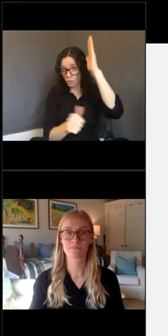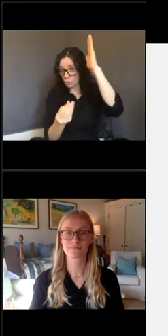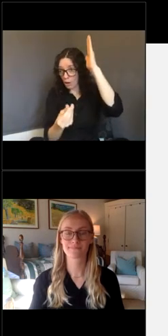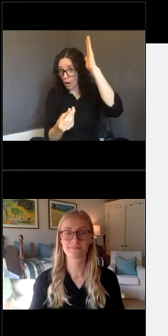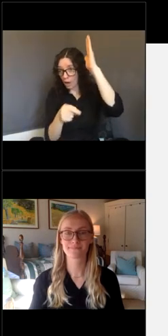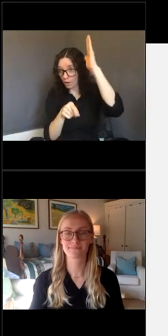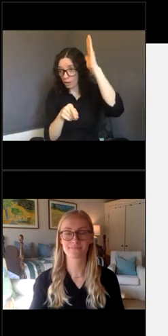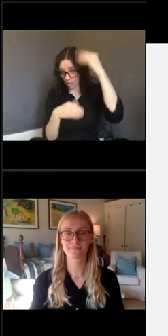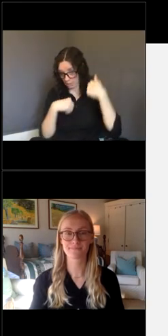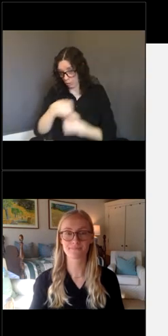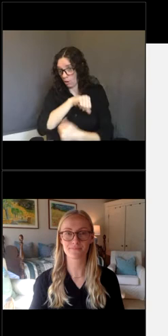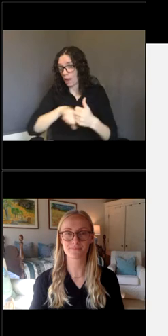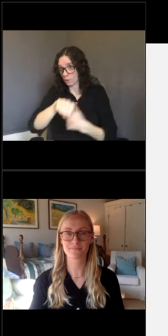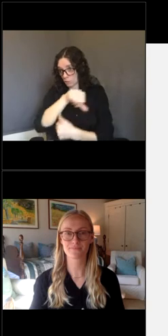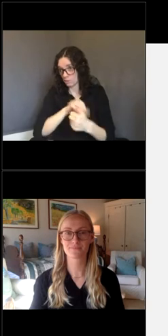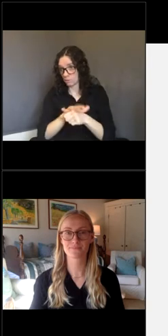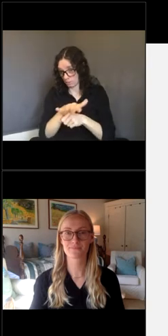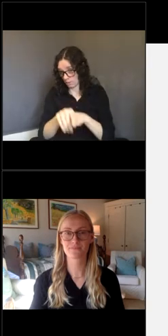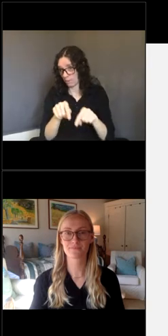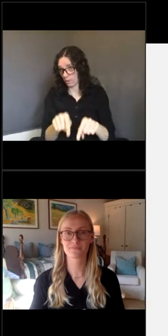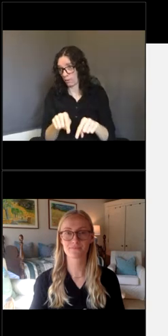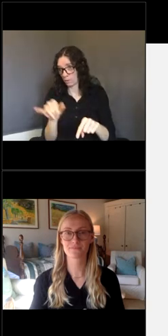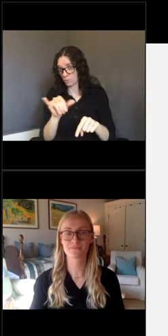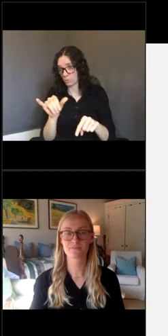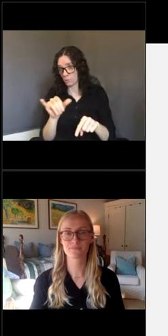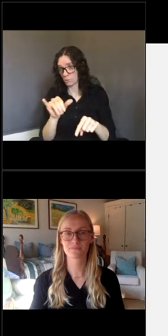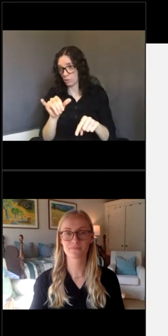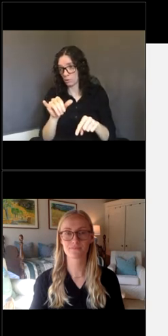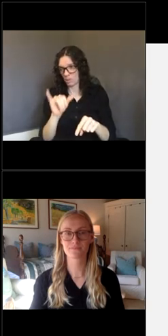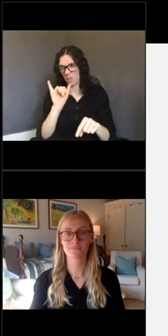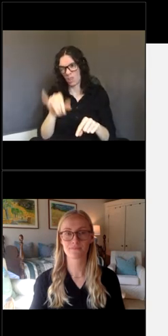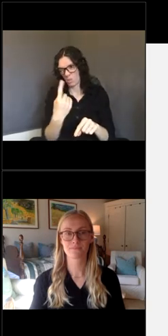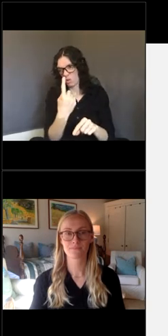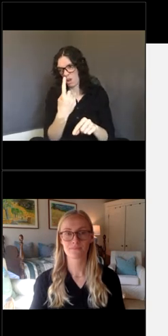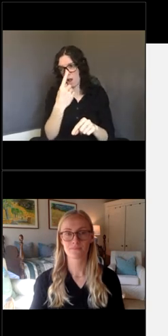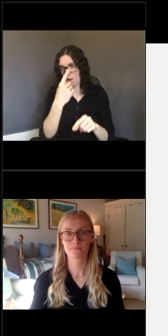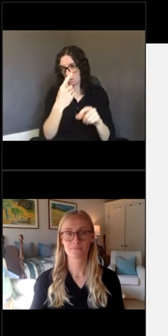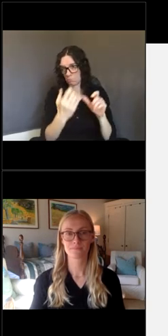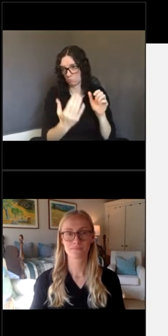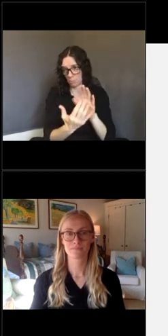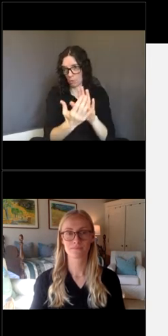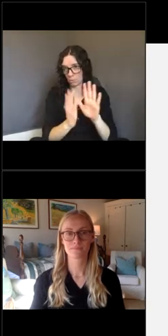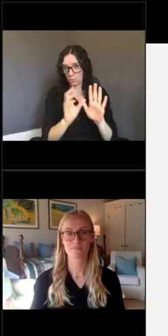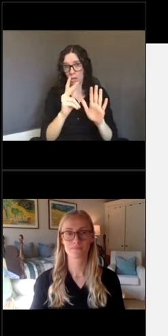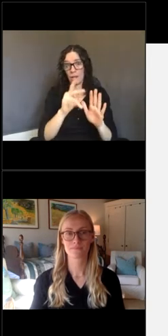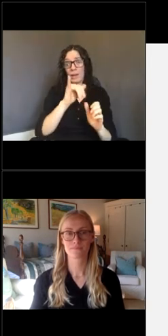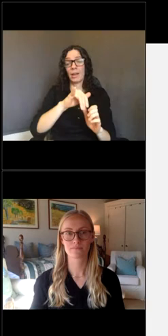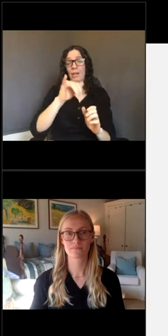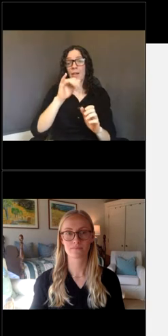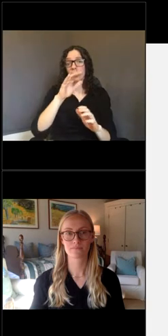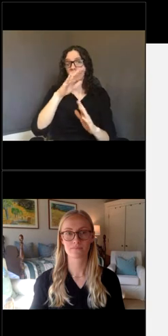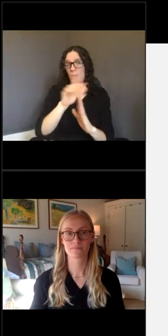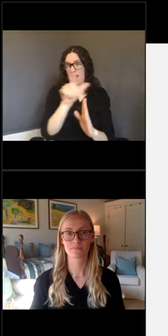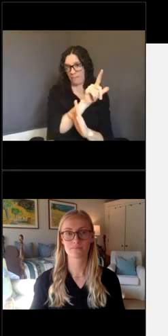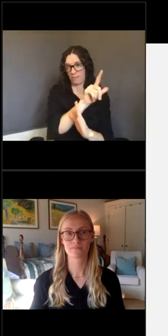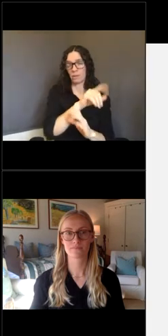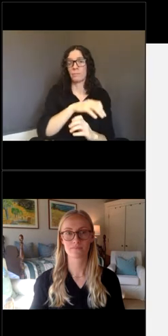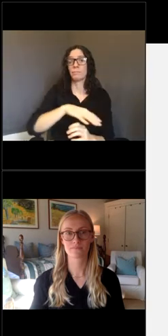If we look at the top right-hand illustration, it also